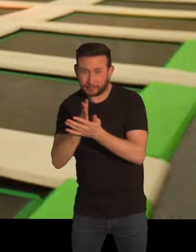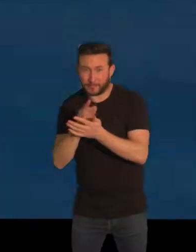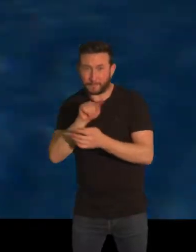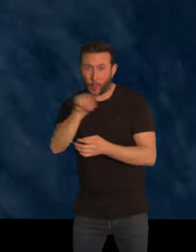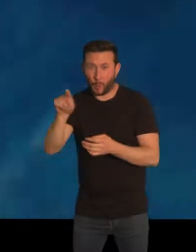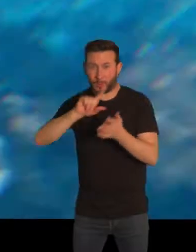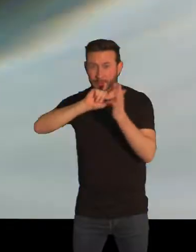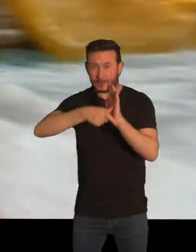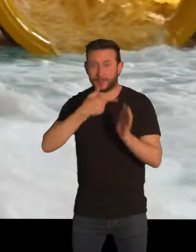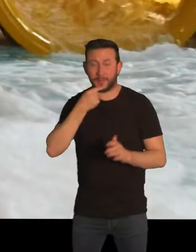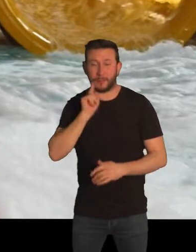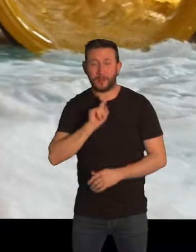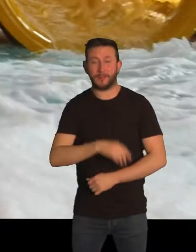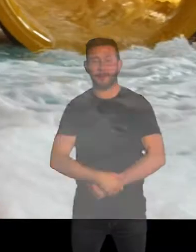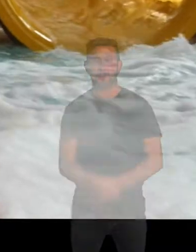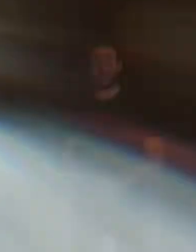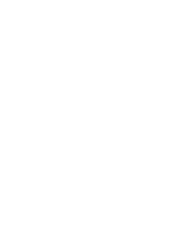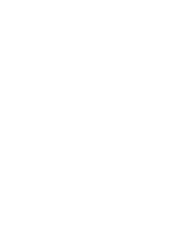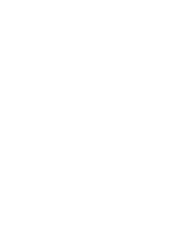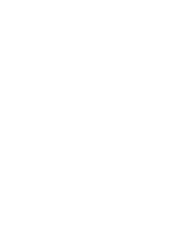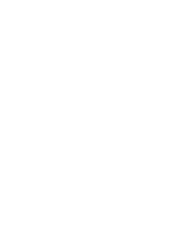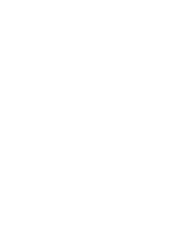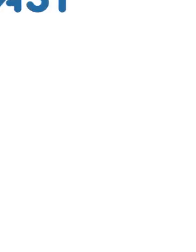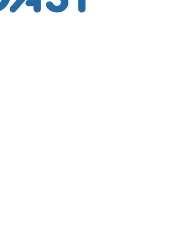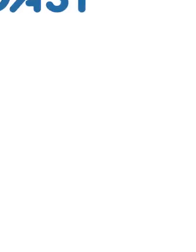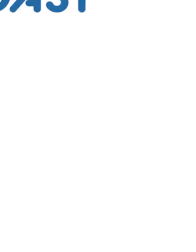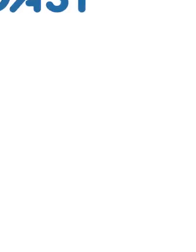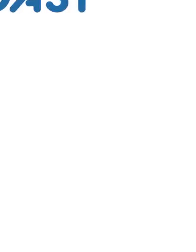are for people with disabilities.